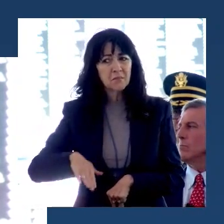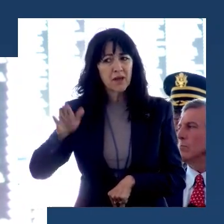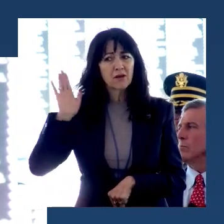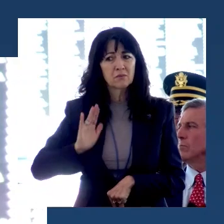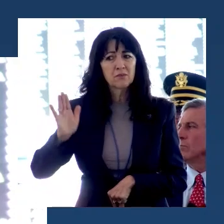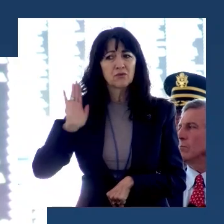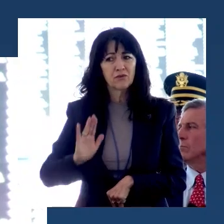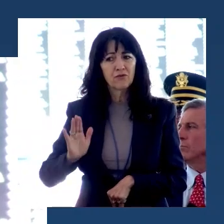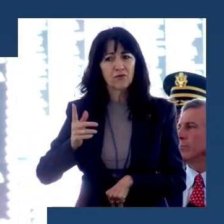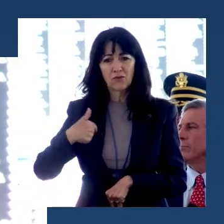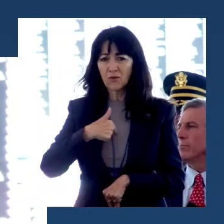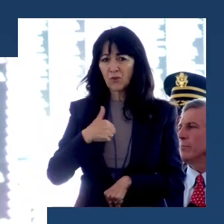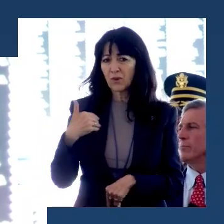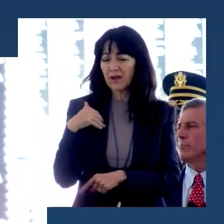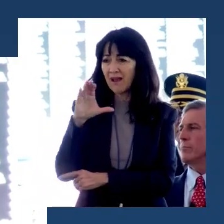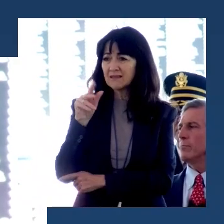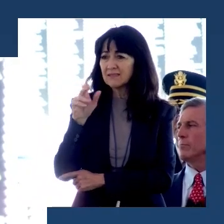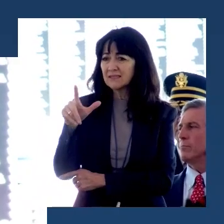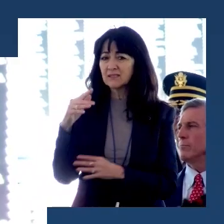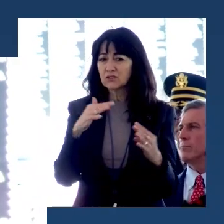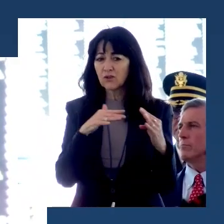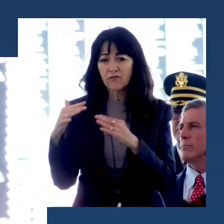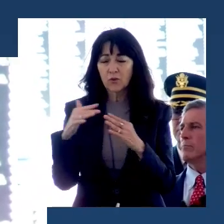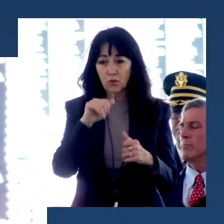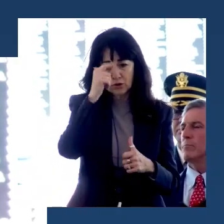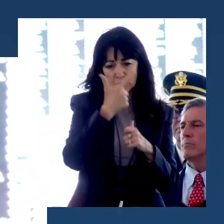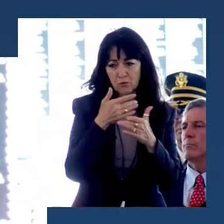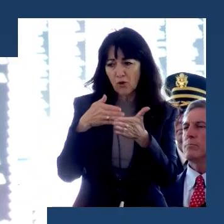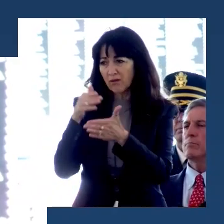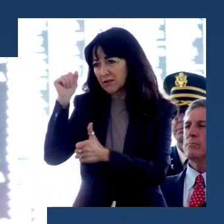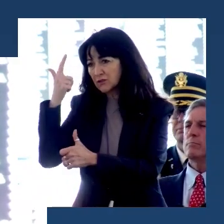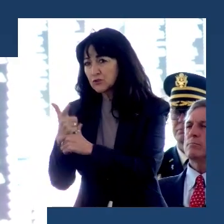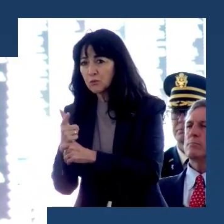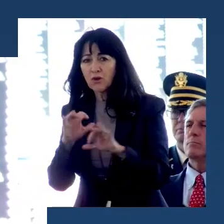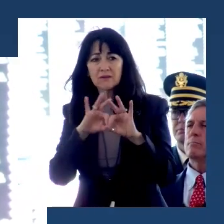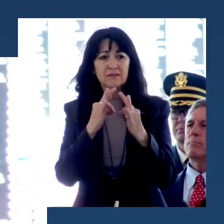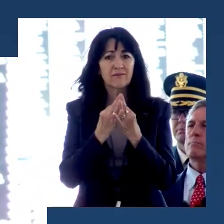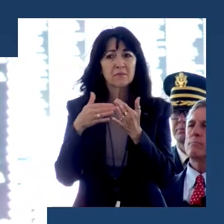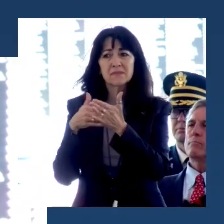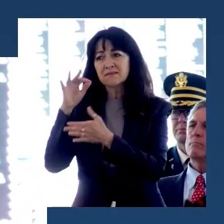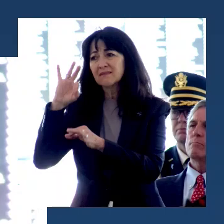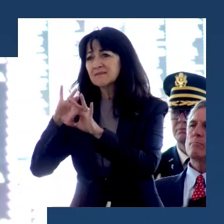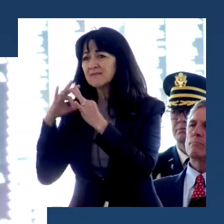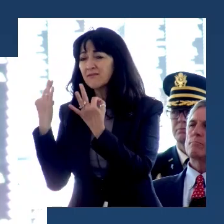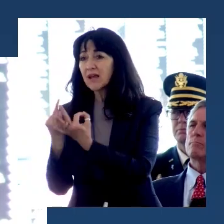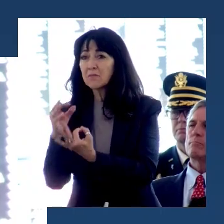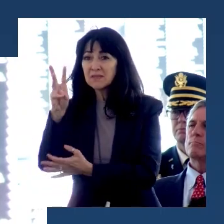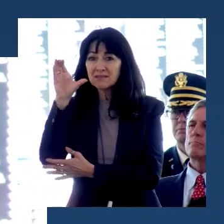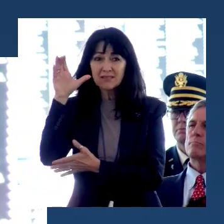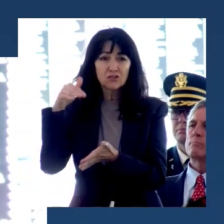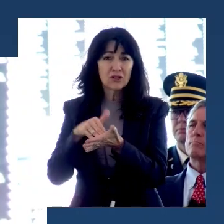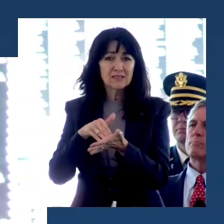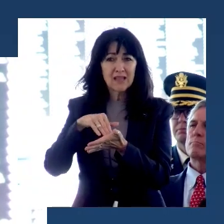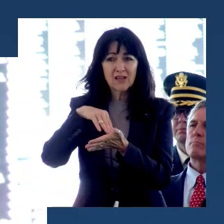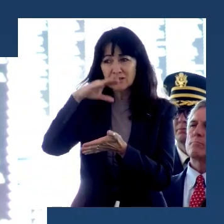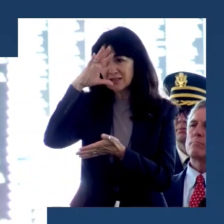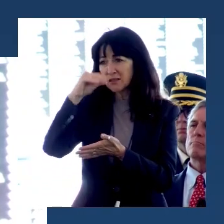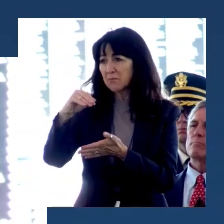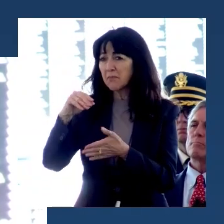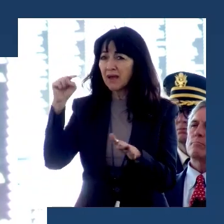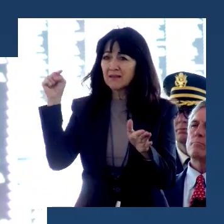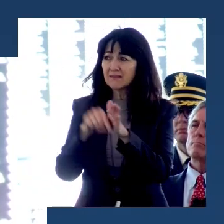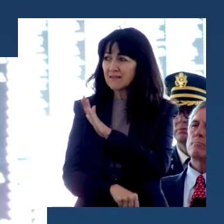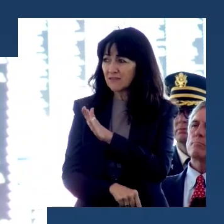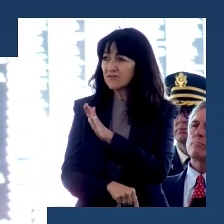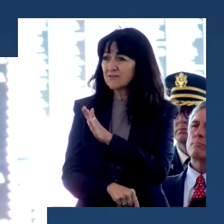enough, we had a civil war where brothers against brothers, families against families, 600,000 men killed. I